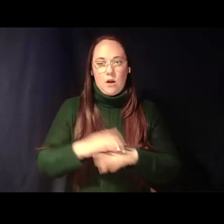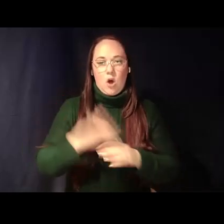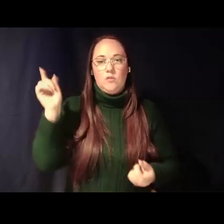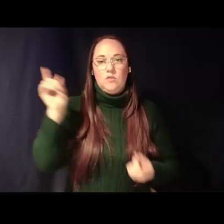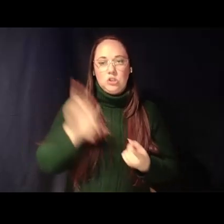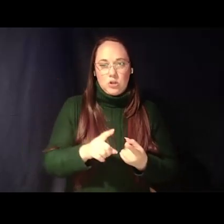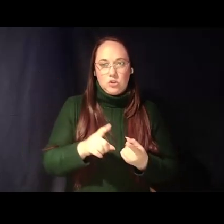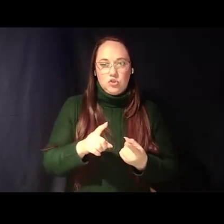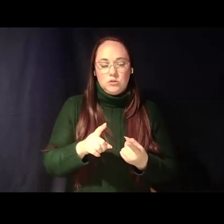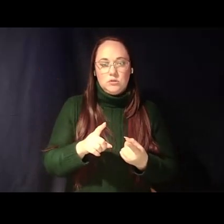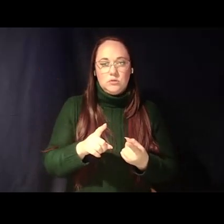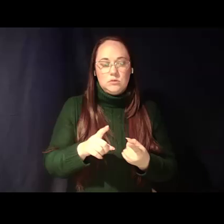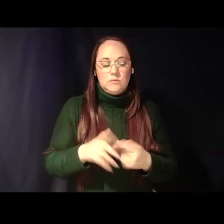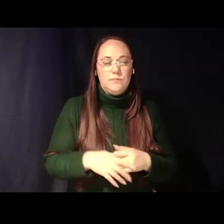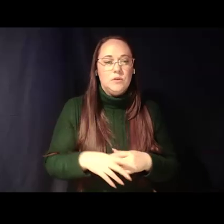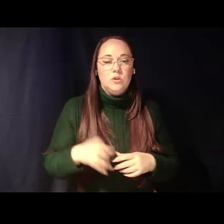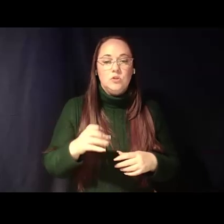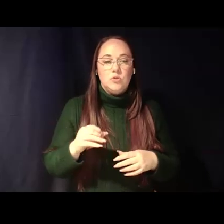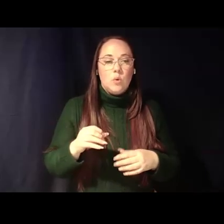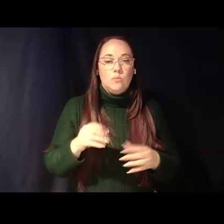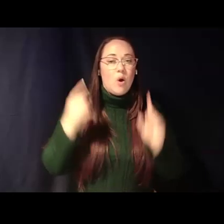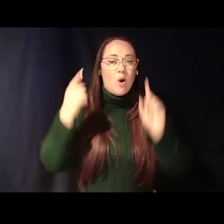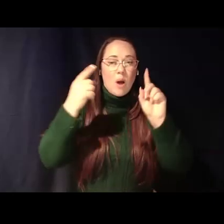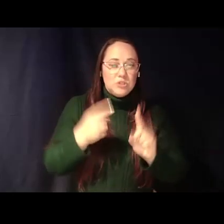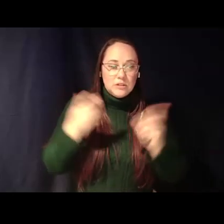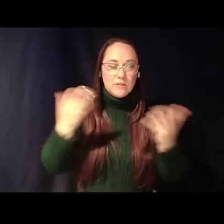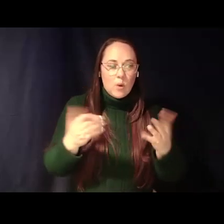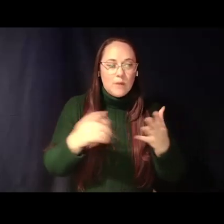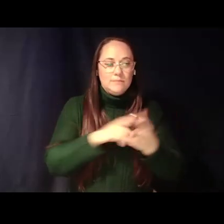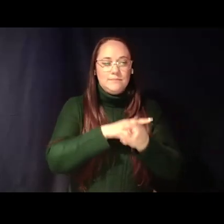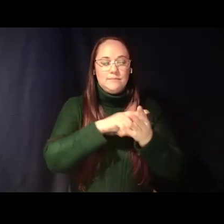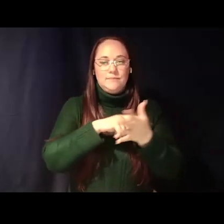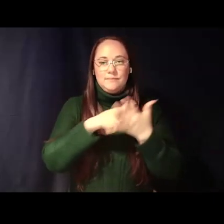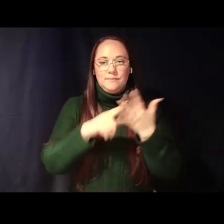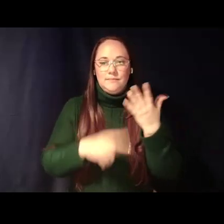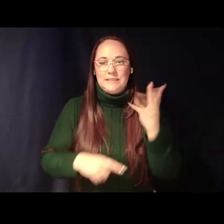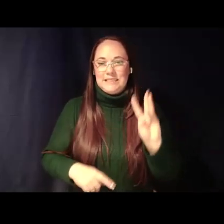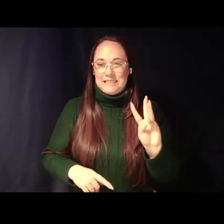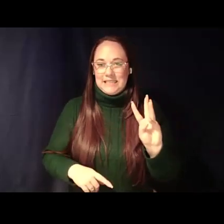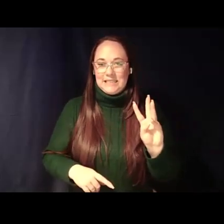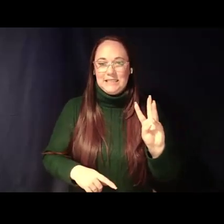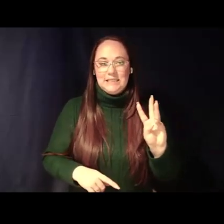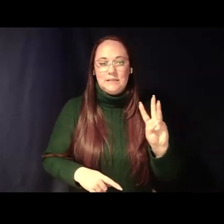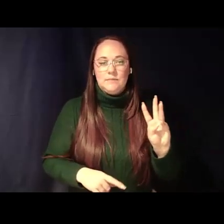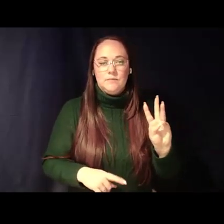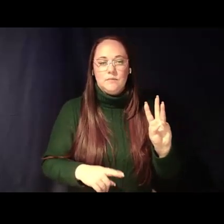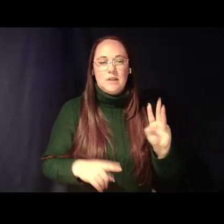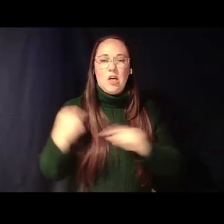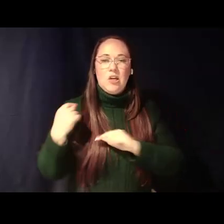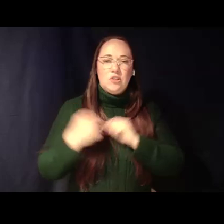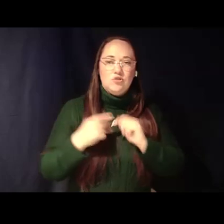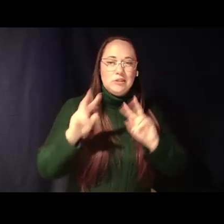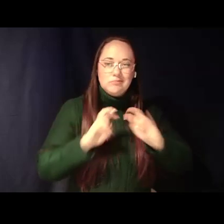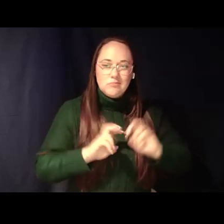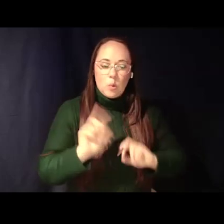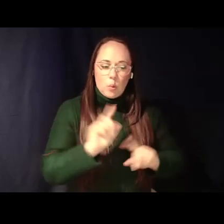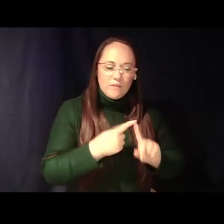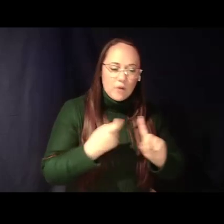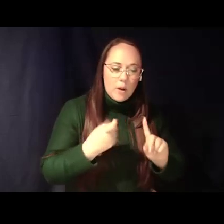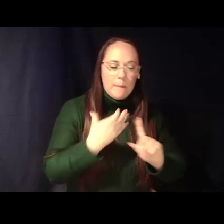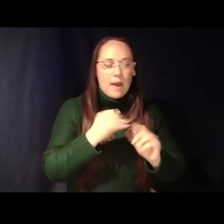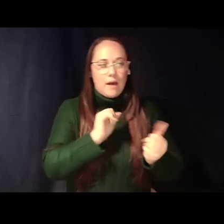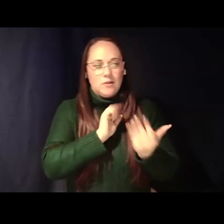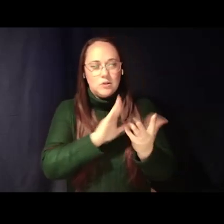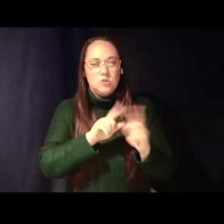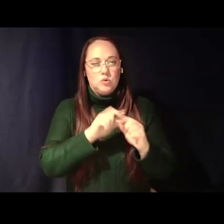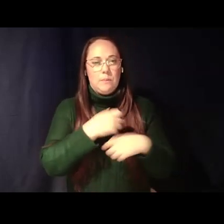that we've put forward already. So what's the objective? These 6 pillars, really look at those trends, where they're coming from, and address them to get them more